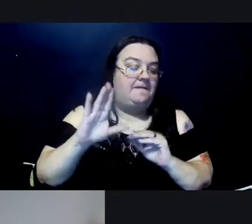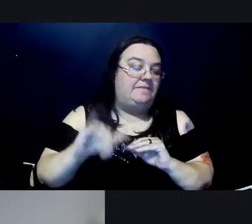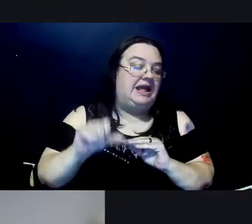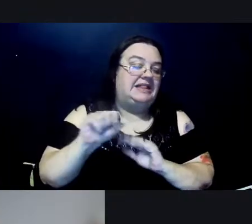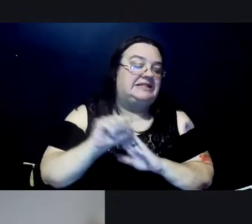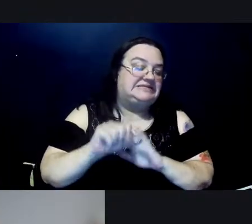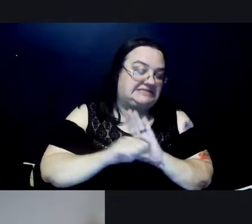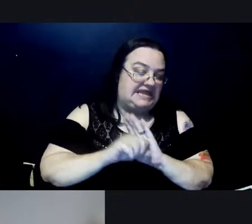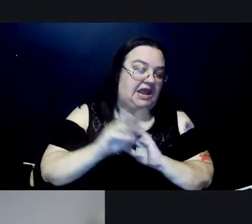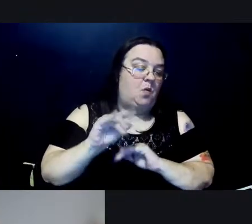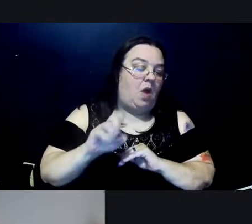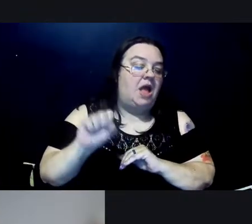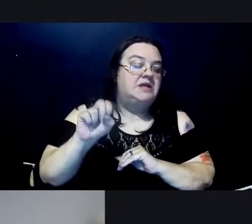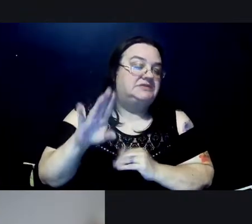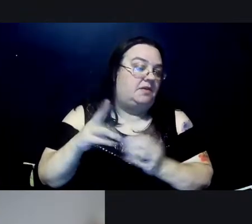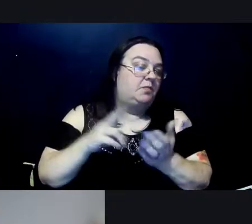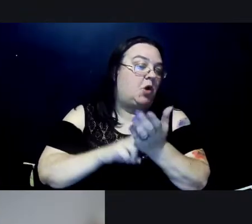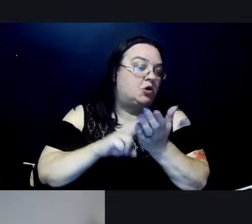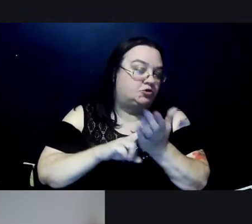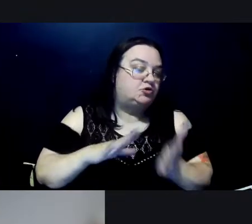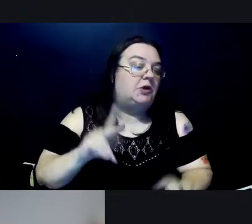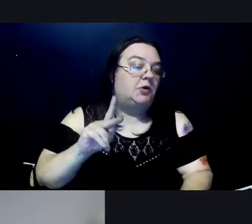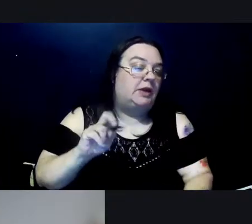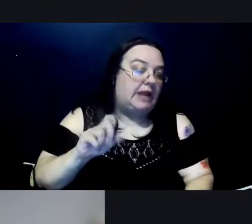Keller. Yep.